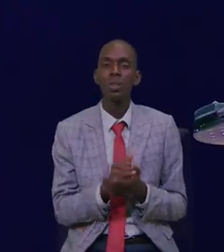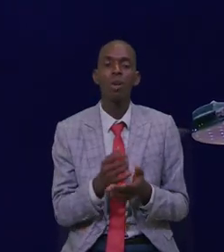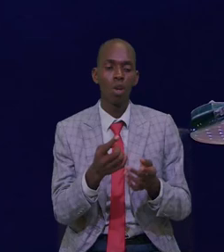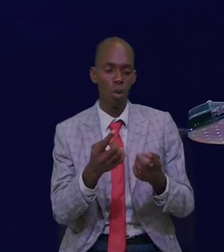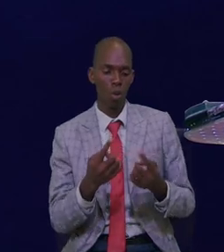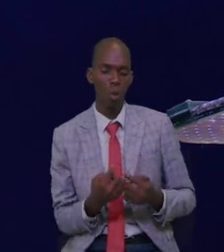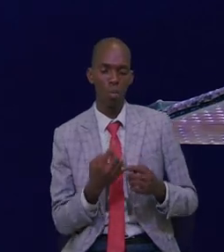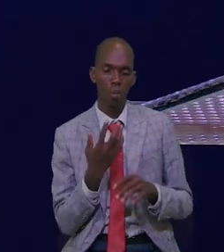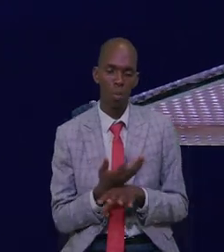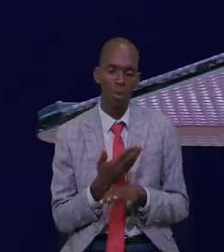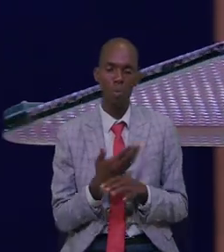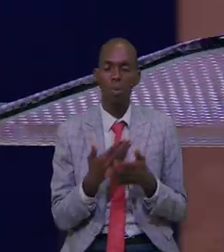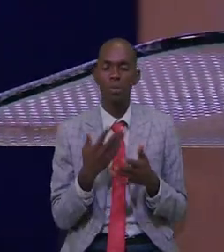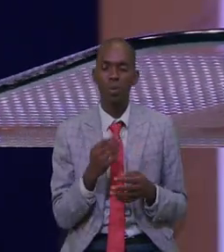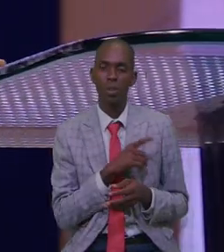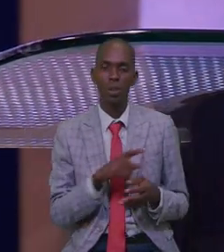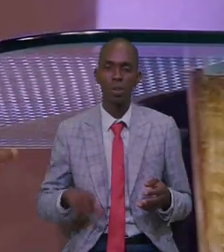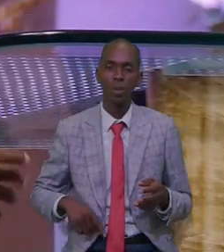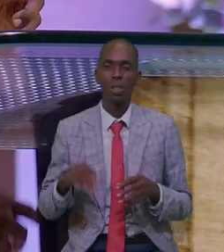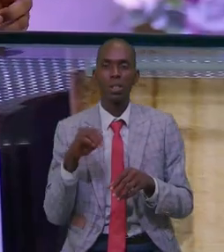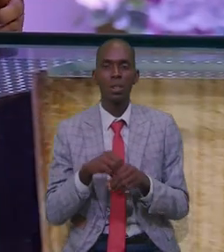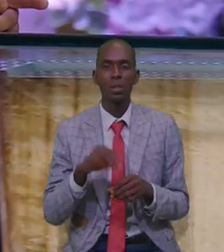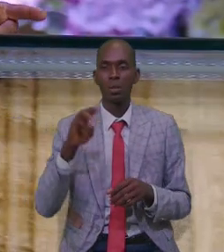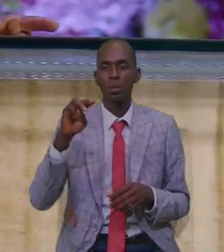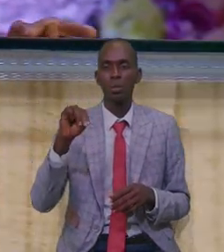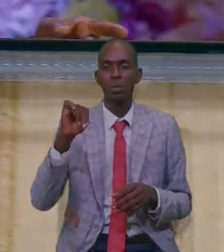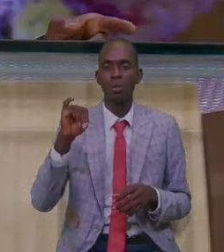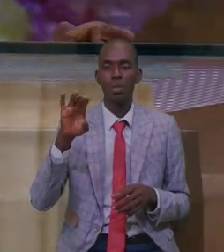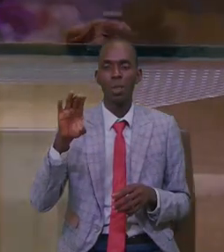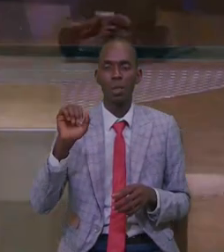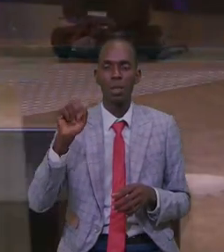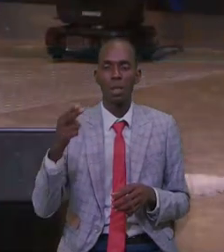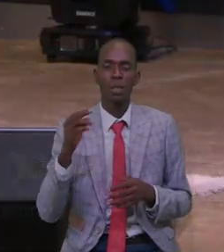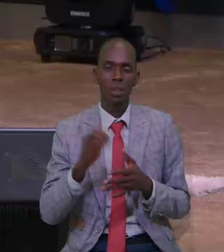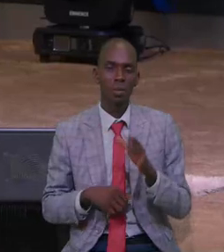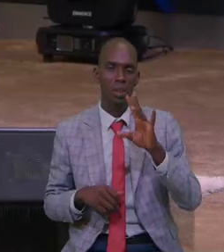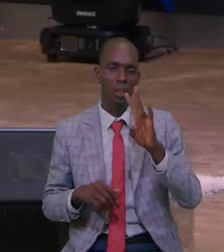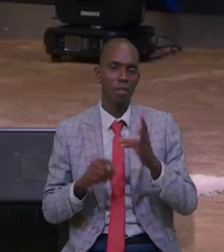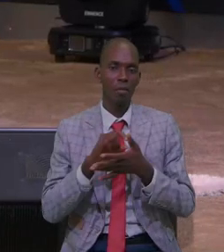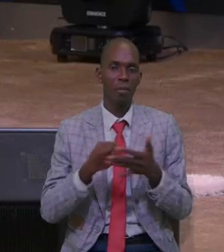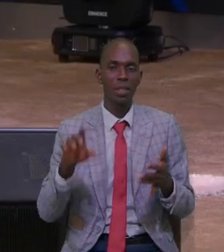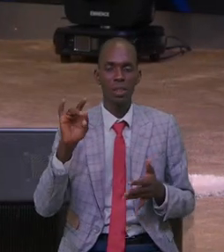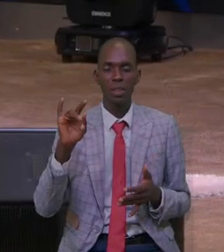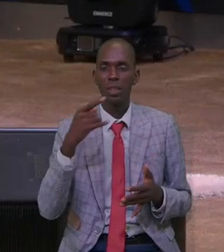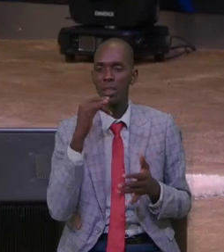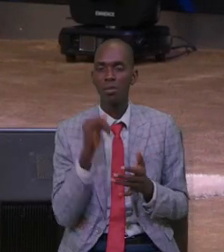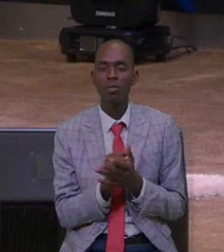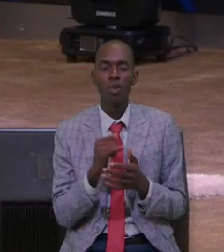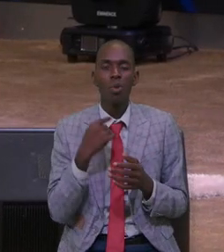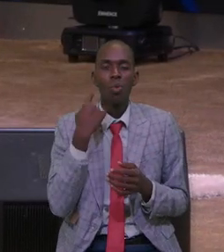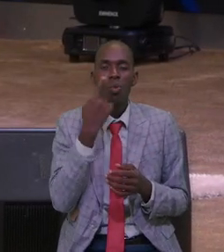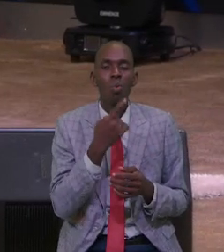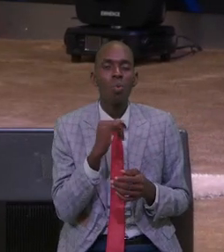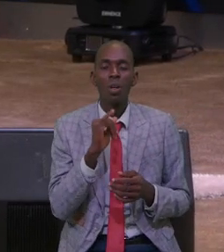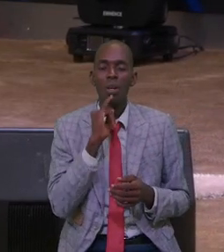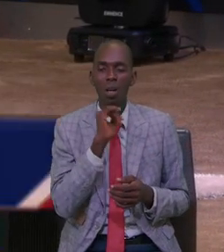Lord. In Micah chapter 7, verse 18, in verse 18 it says, who is a God like unto